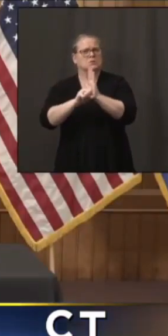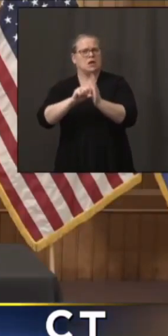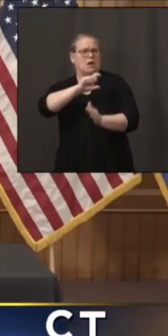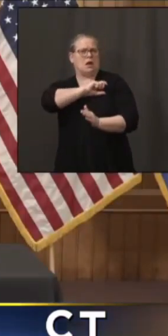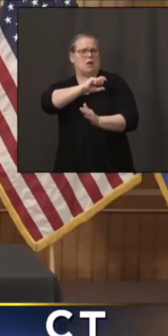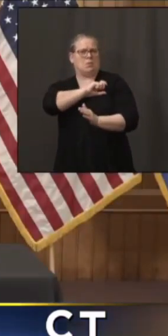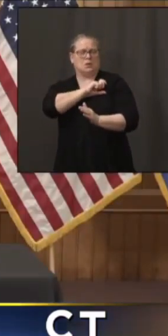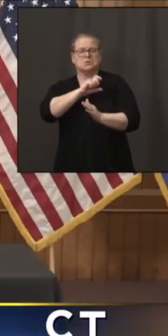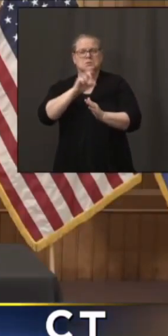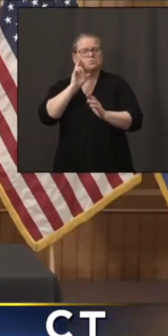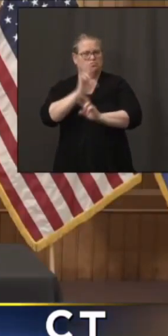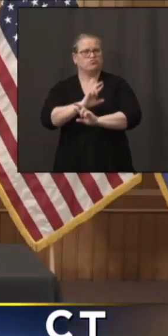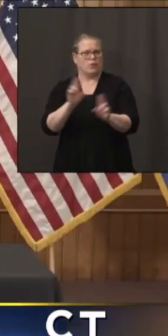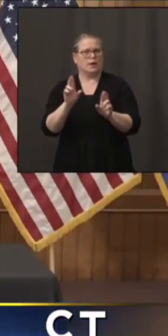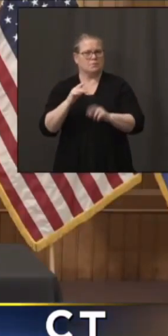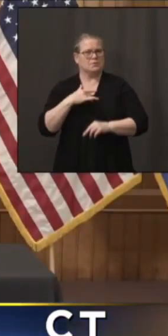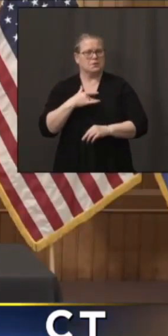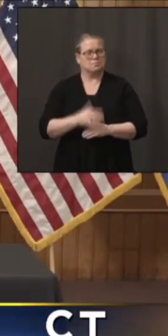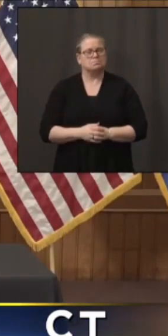NBC Connecticut.